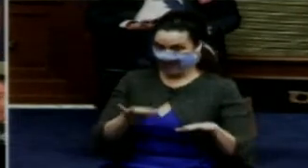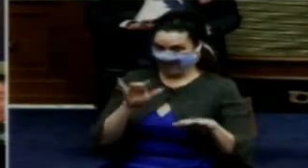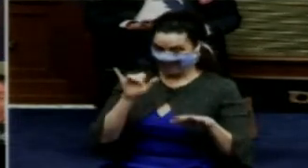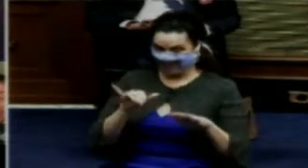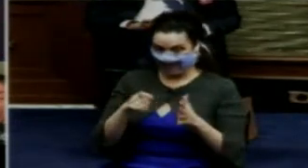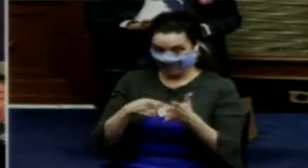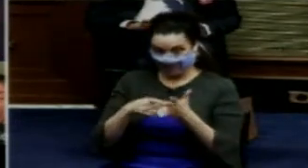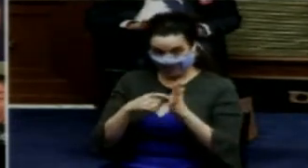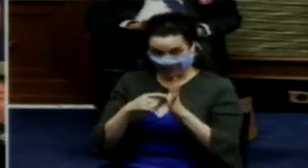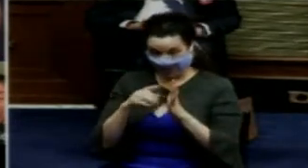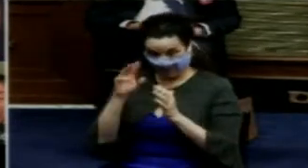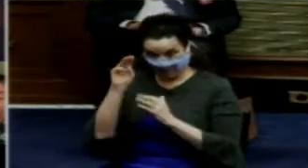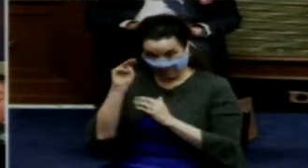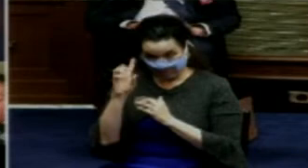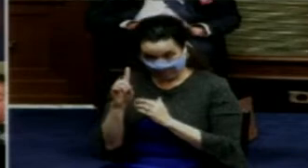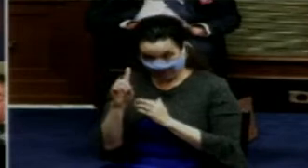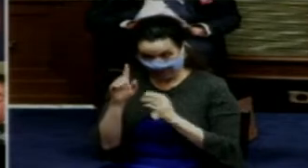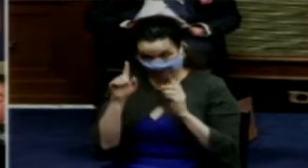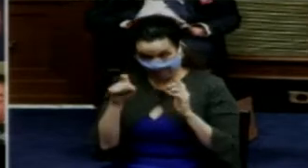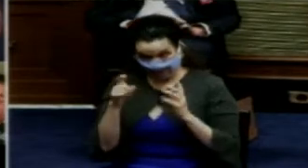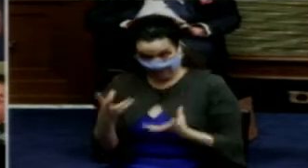requires that Maryland give its consent.